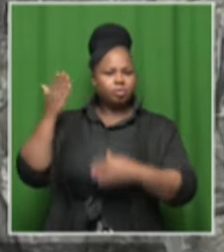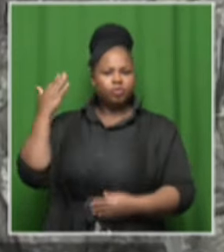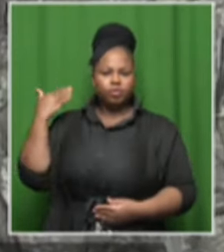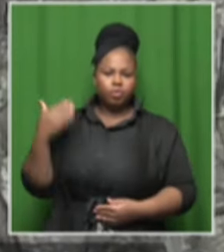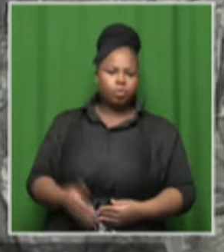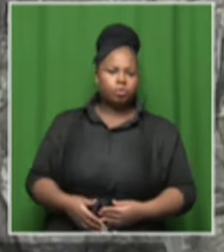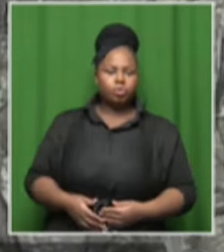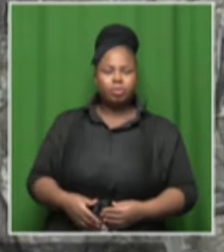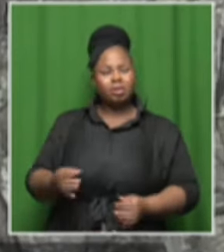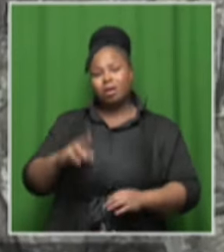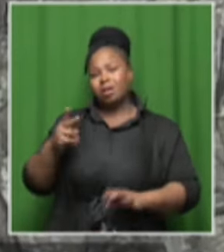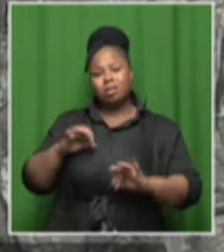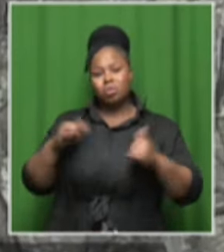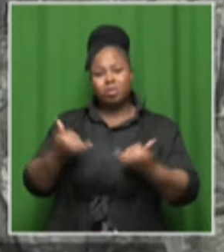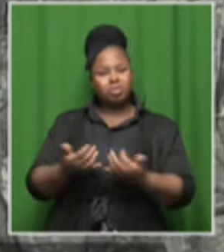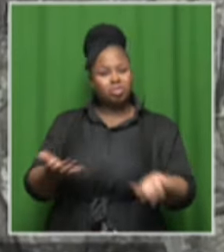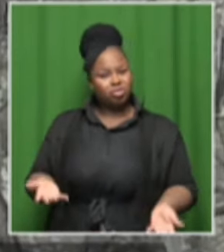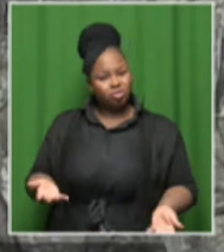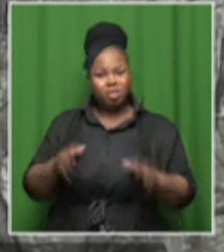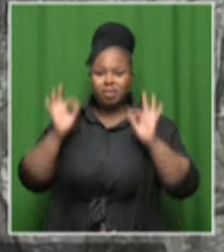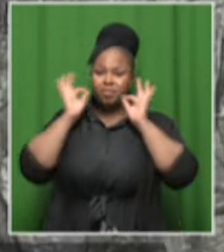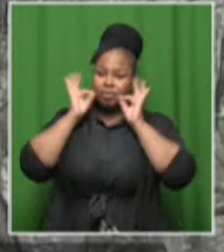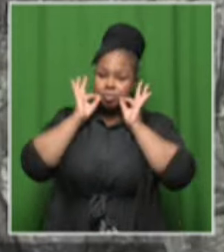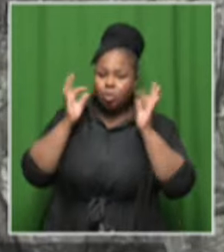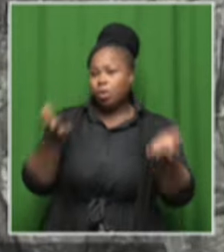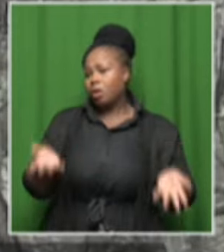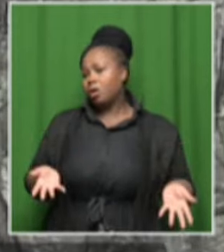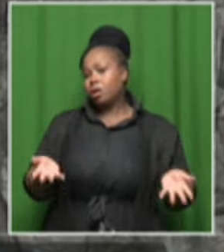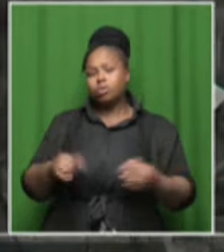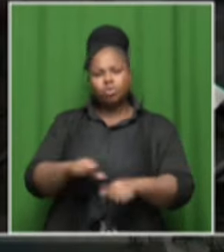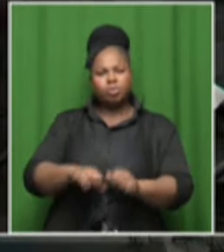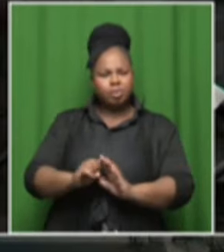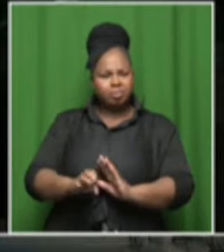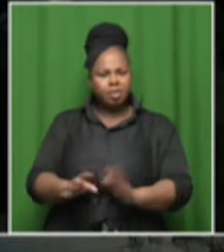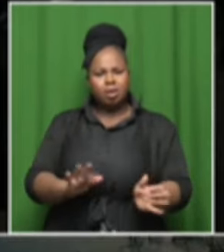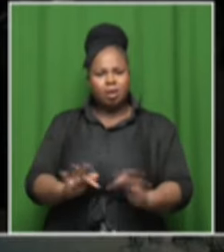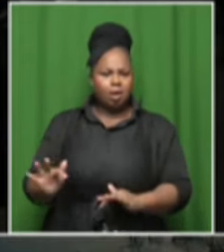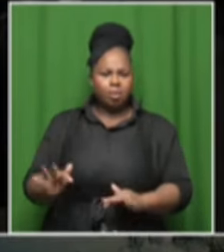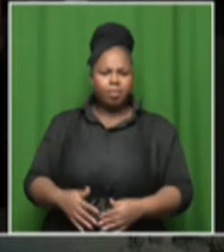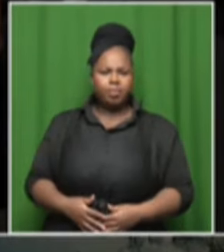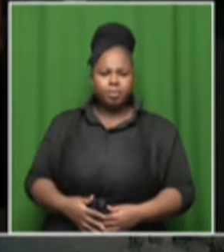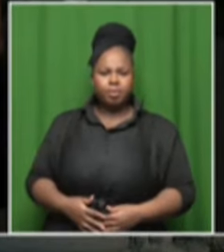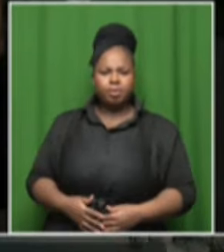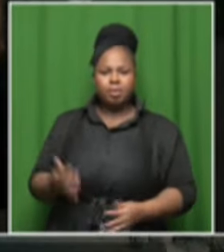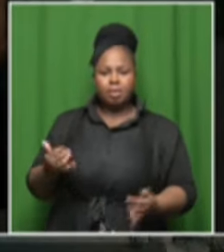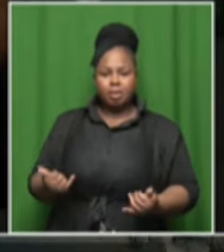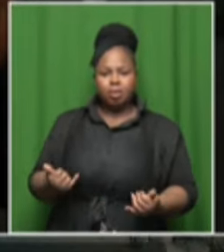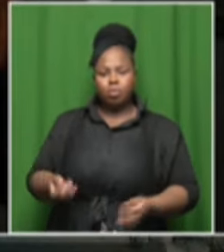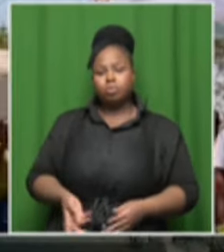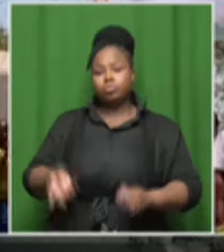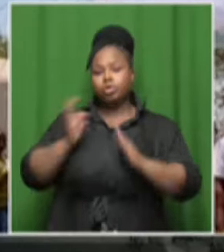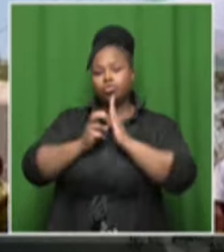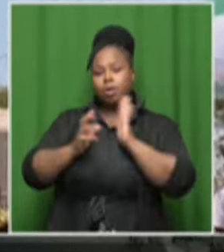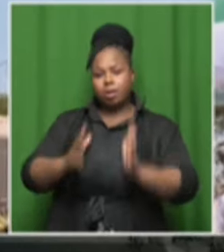many of these organizations do. Look at all the noise about Facebook that's in the media, how they push the boundaries. And what happens is the regulators and